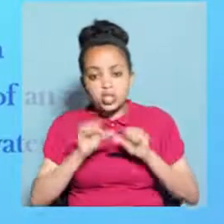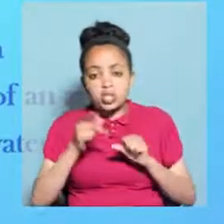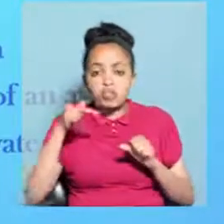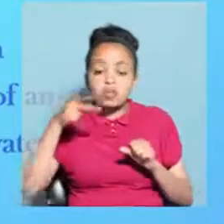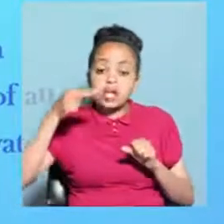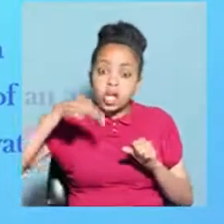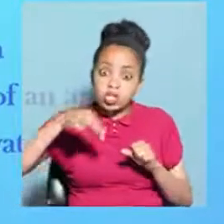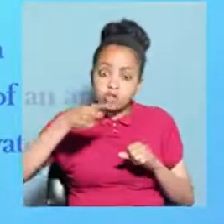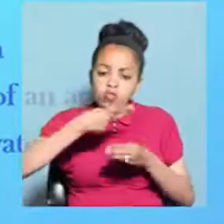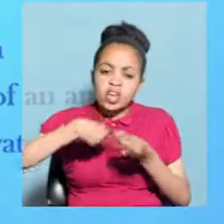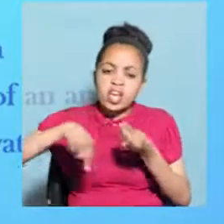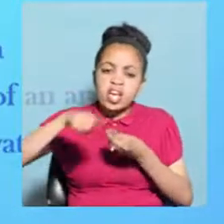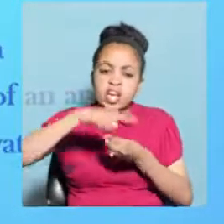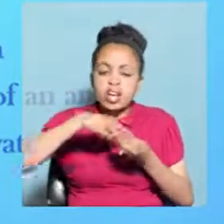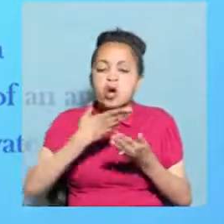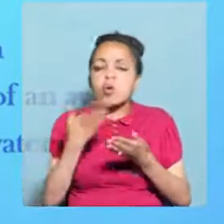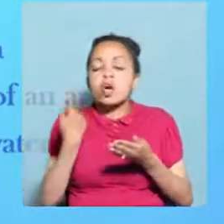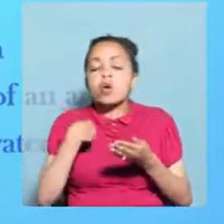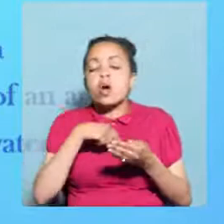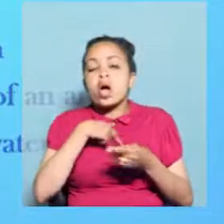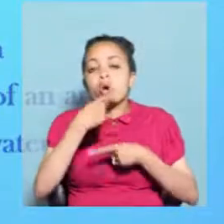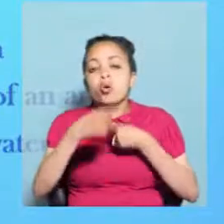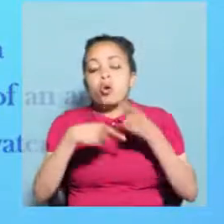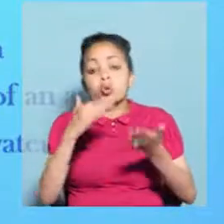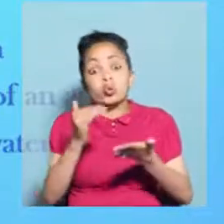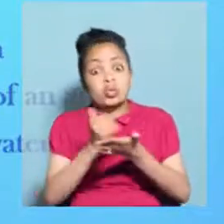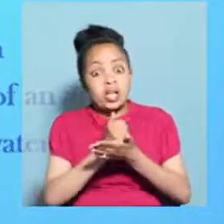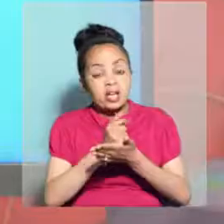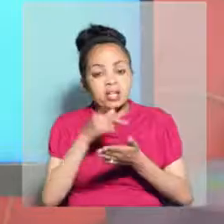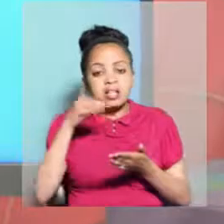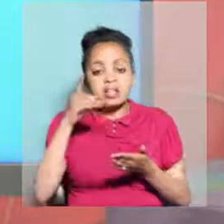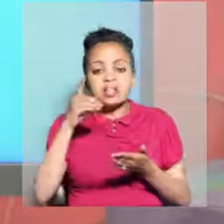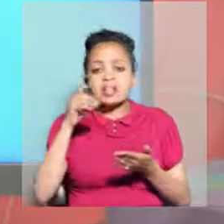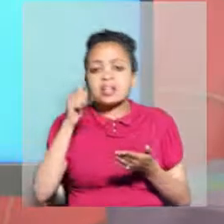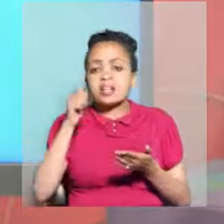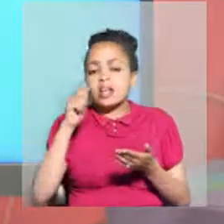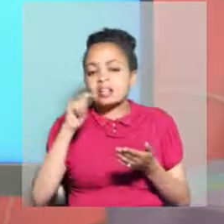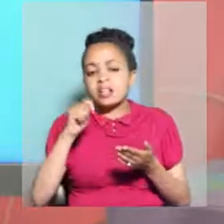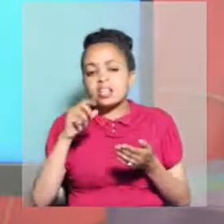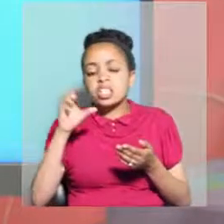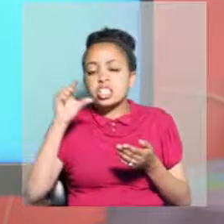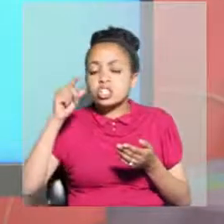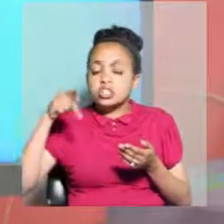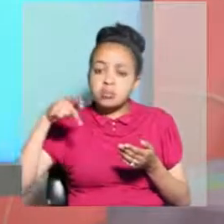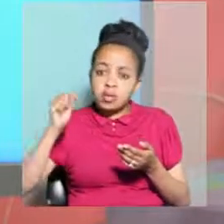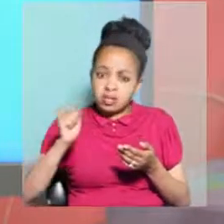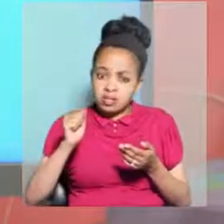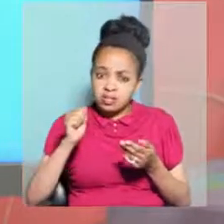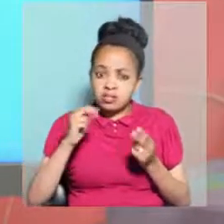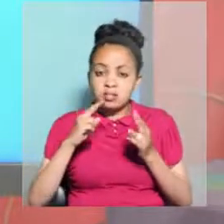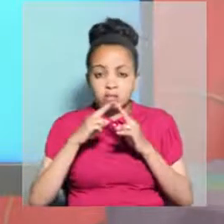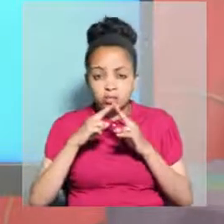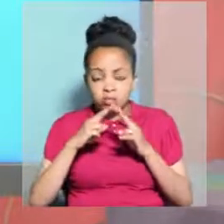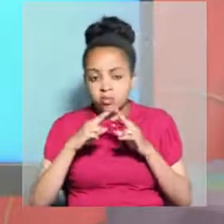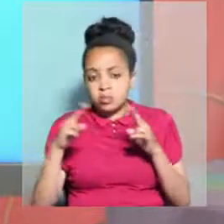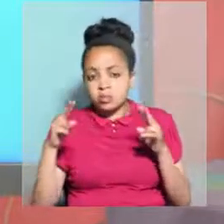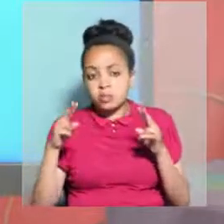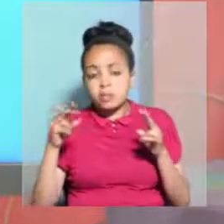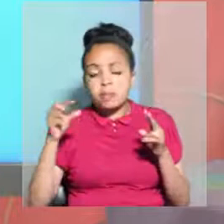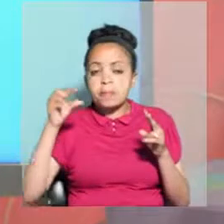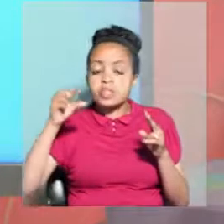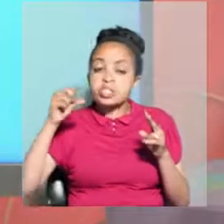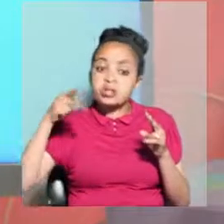pH of an area from where we are going to take data. Global positioning system, which can abbreviate